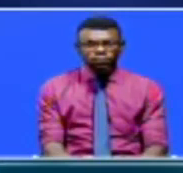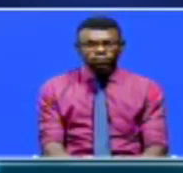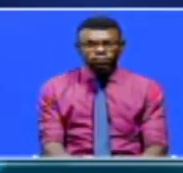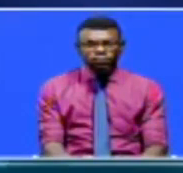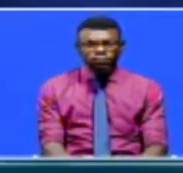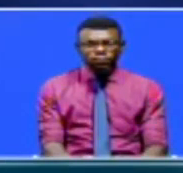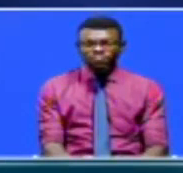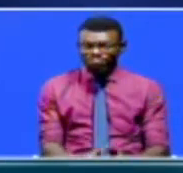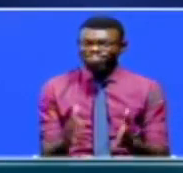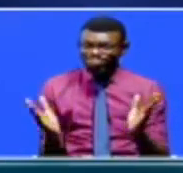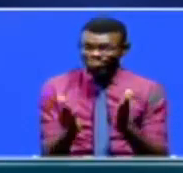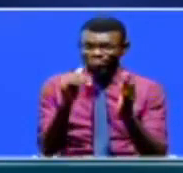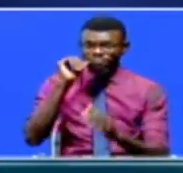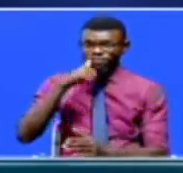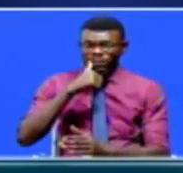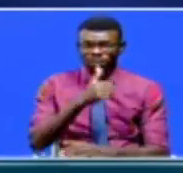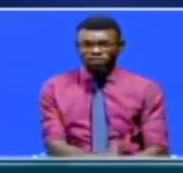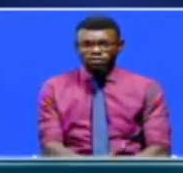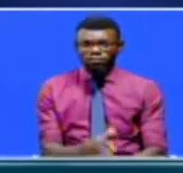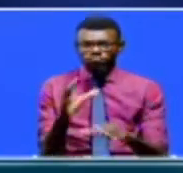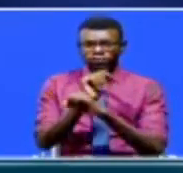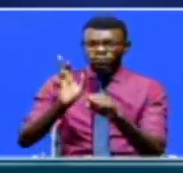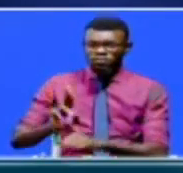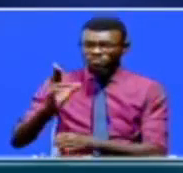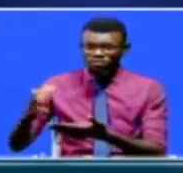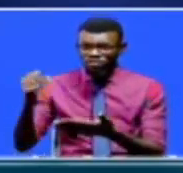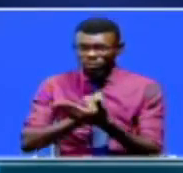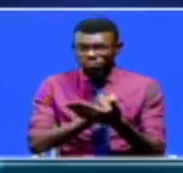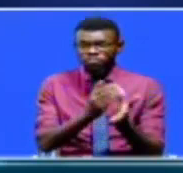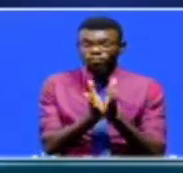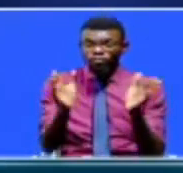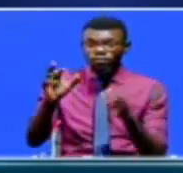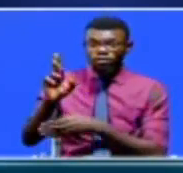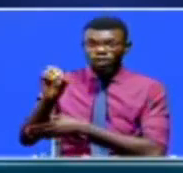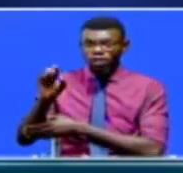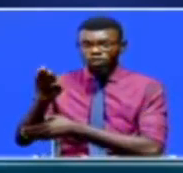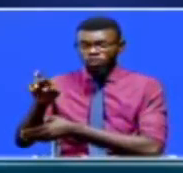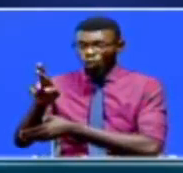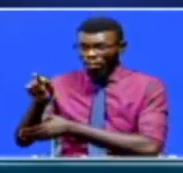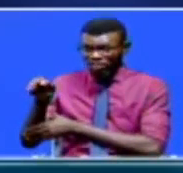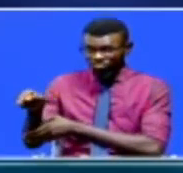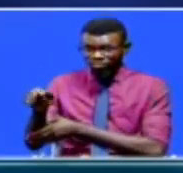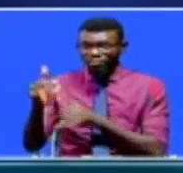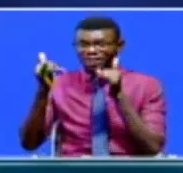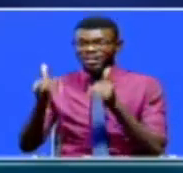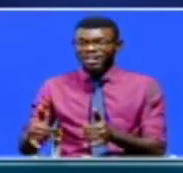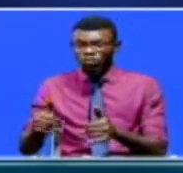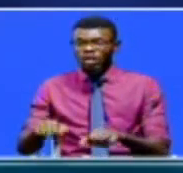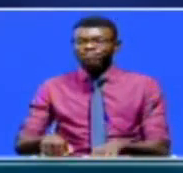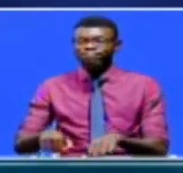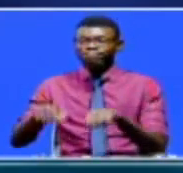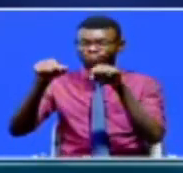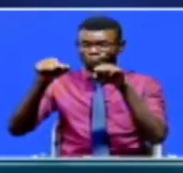Well, very encouraging there. Now, President Uhuru Kenyatta has appointed General Robert Kariuki Kibochi as the new Chief of Defence